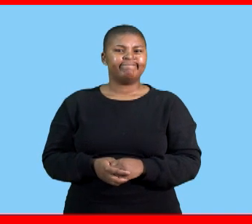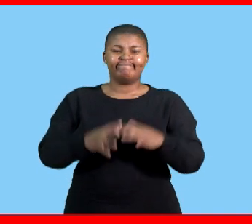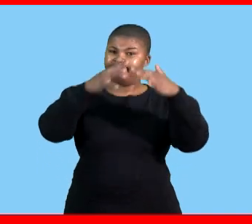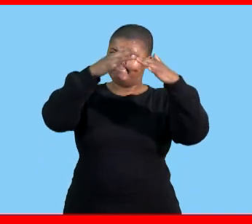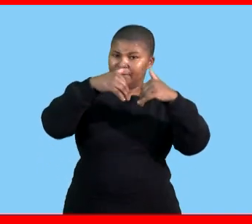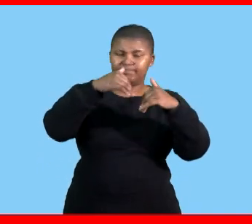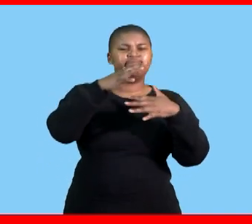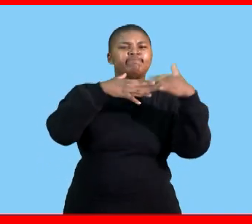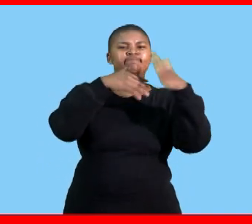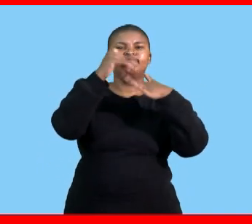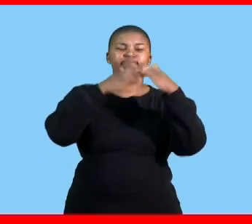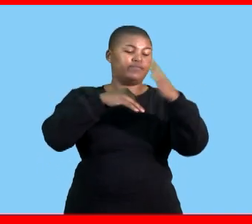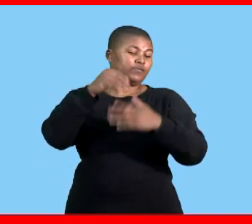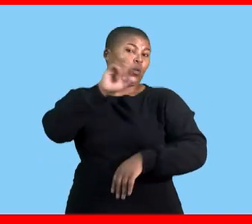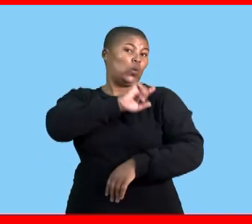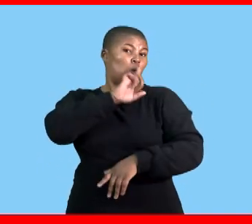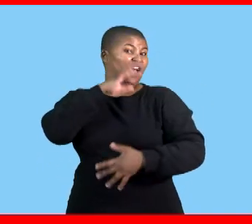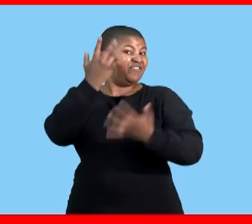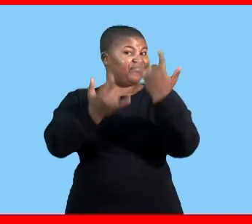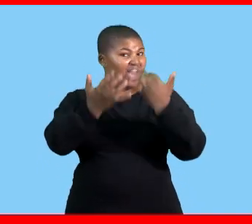to fire, as I have explained.